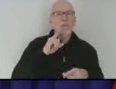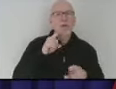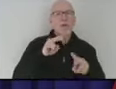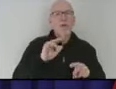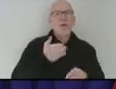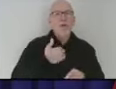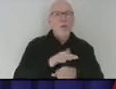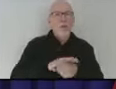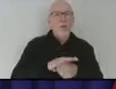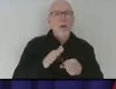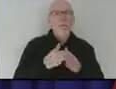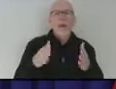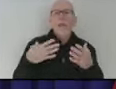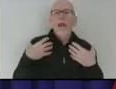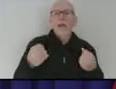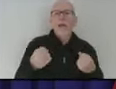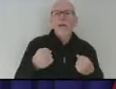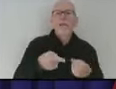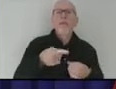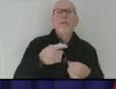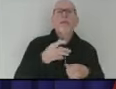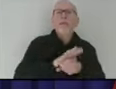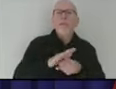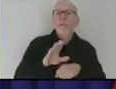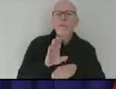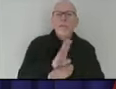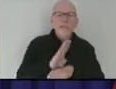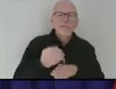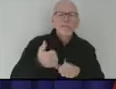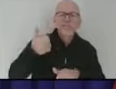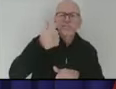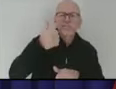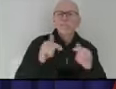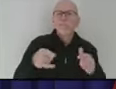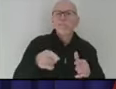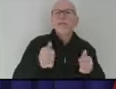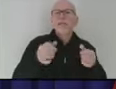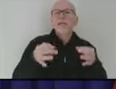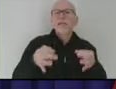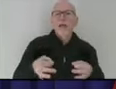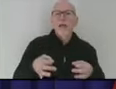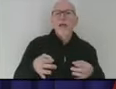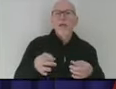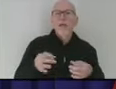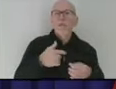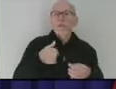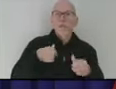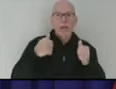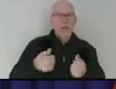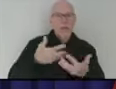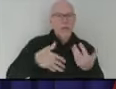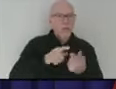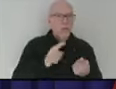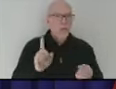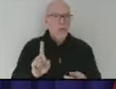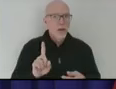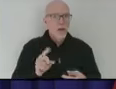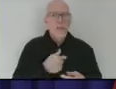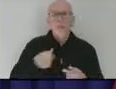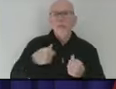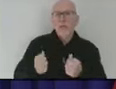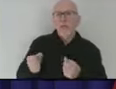public health people, local elected officials and businesses to decide where can we actually social distance, where can we